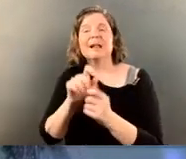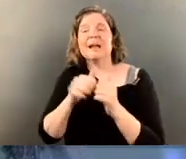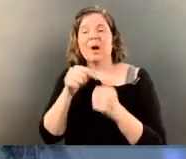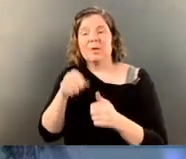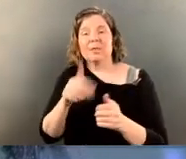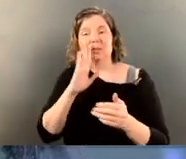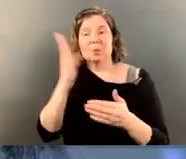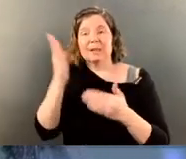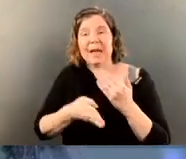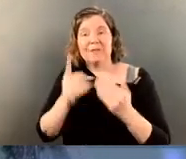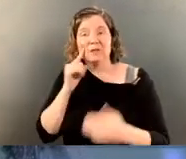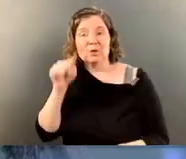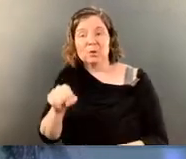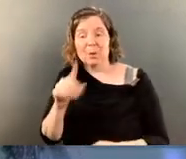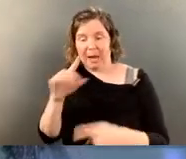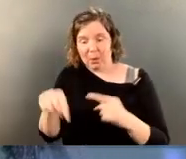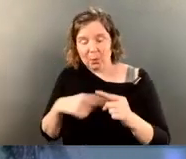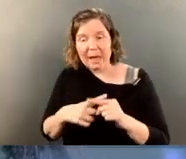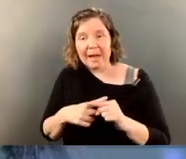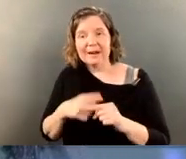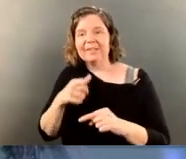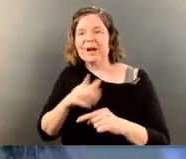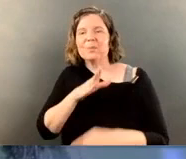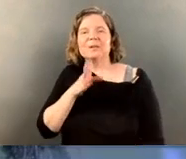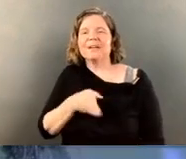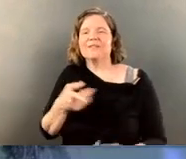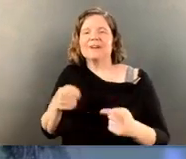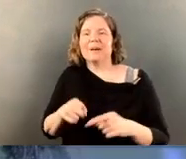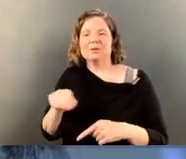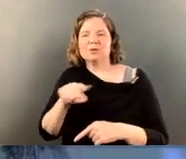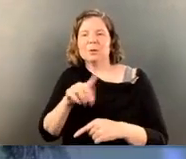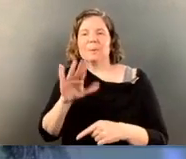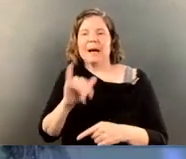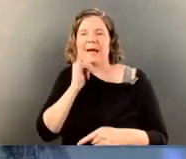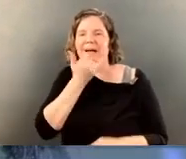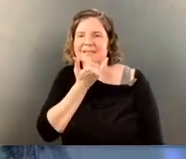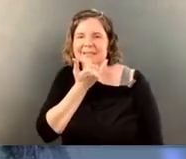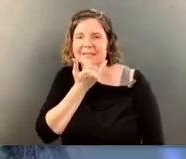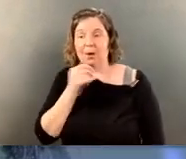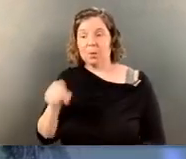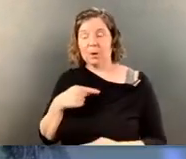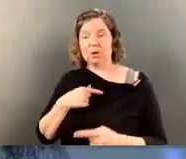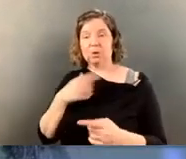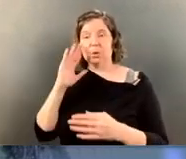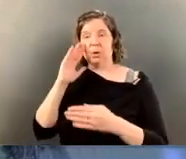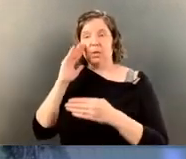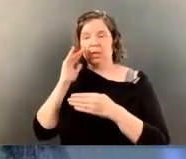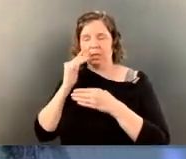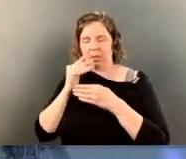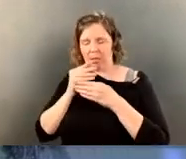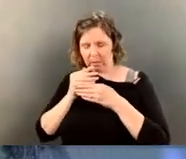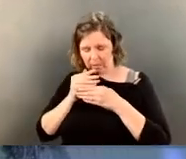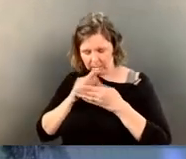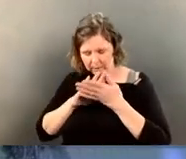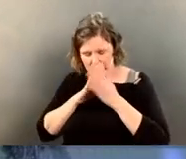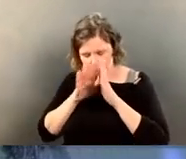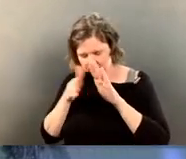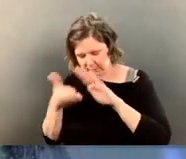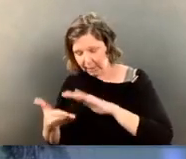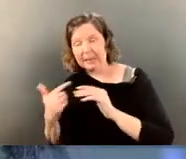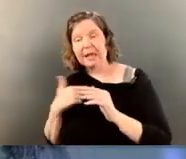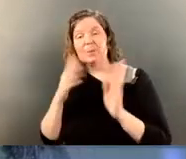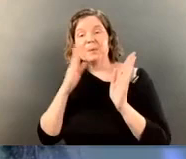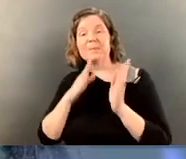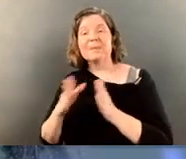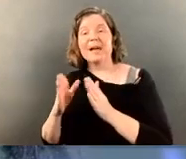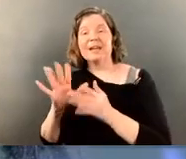this will end for you and when. That will never happen to you by accident. When you close your eyes in death, it will be